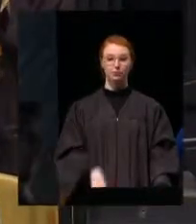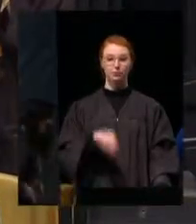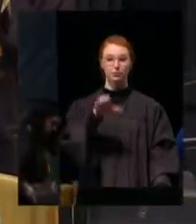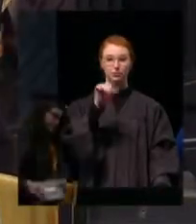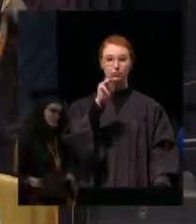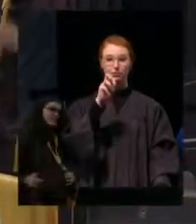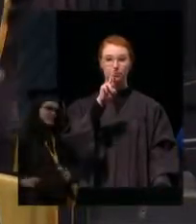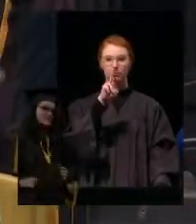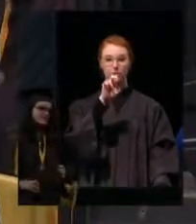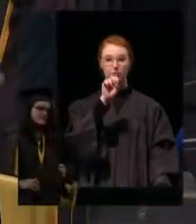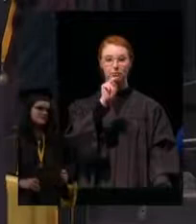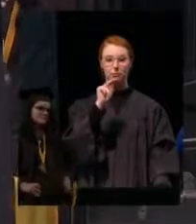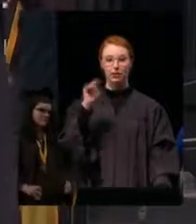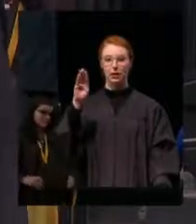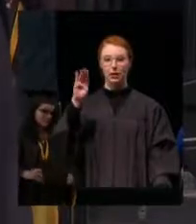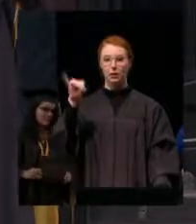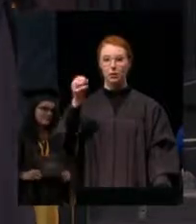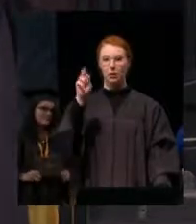Cameron Biore.